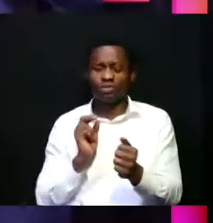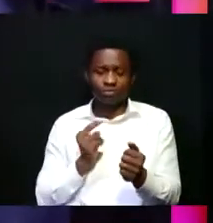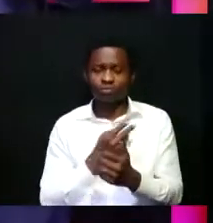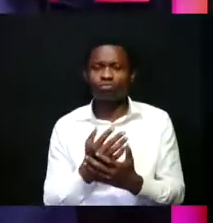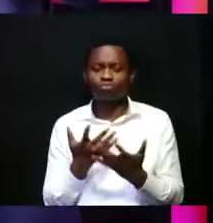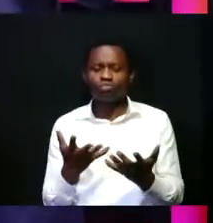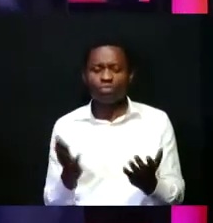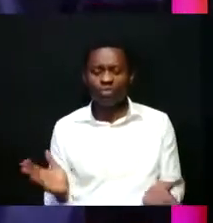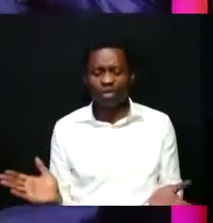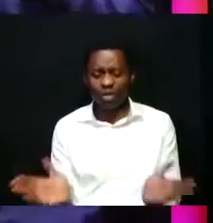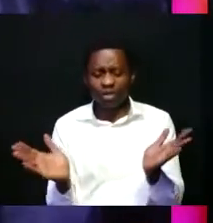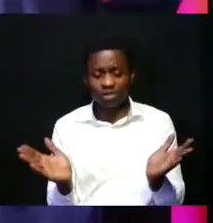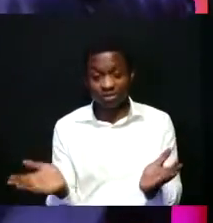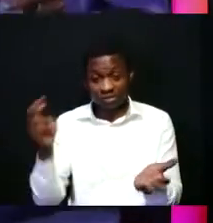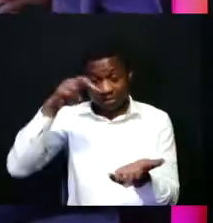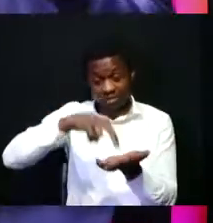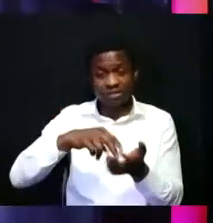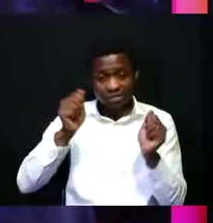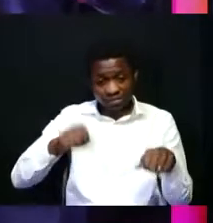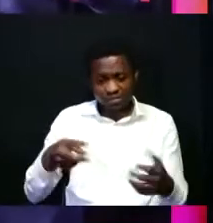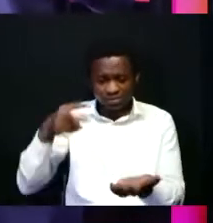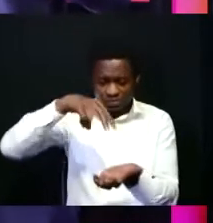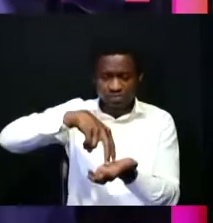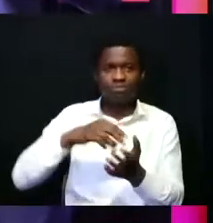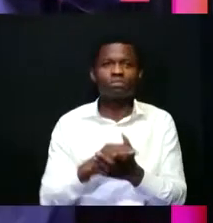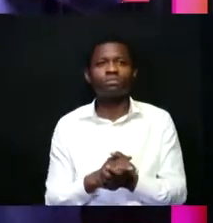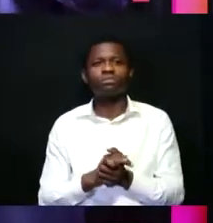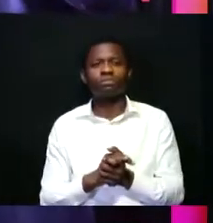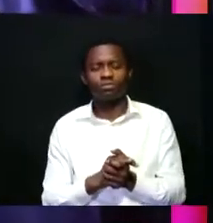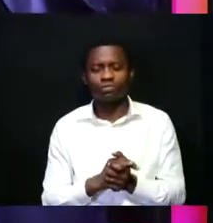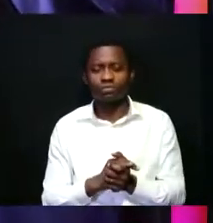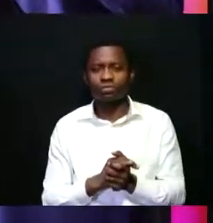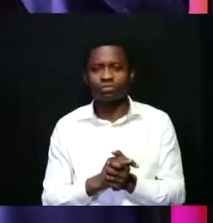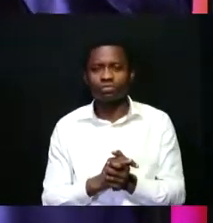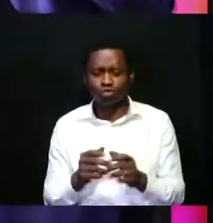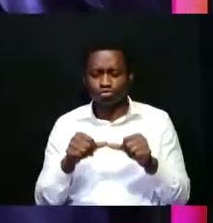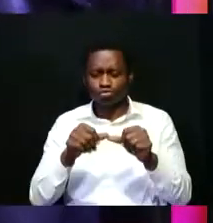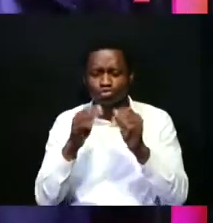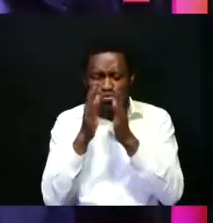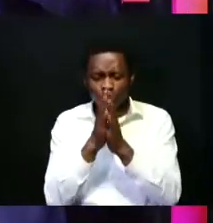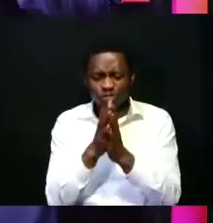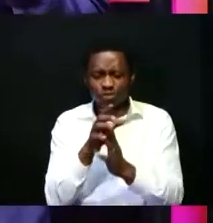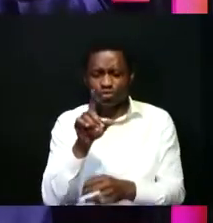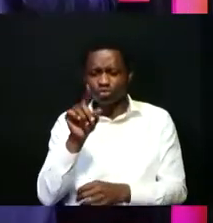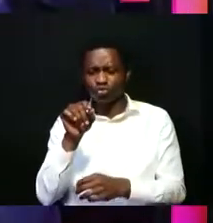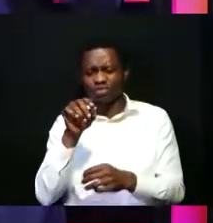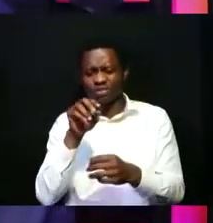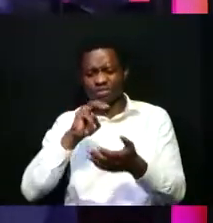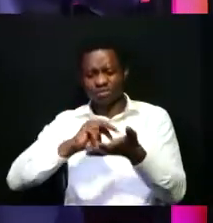you to rise wherever you are. Then we'll go into about 20 minutes of